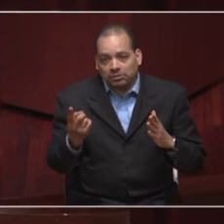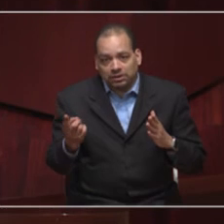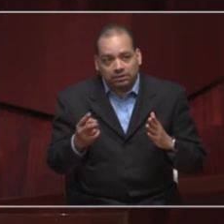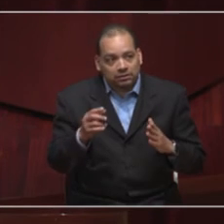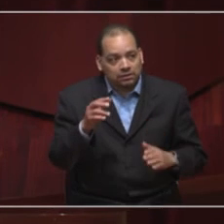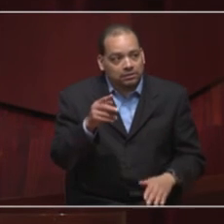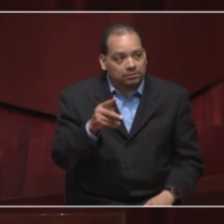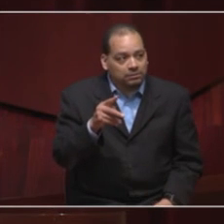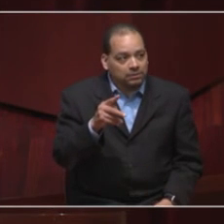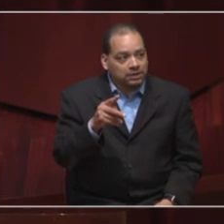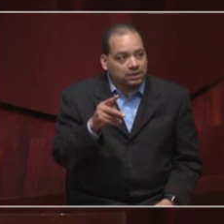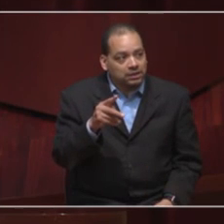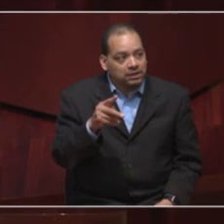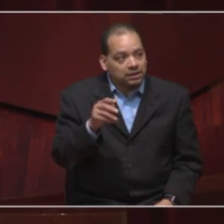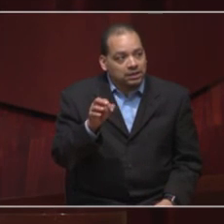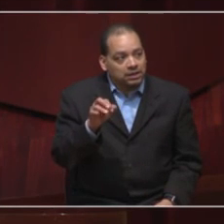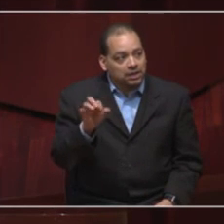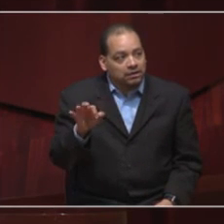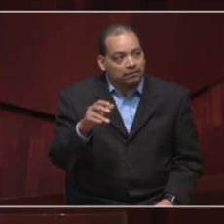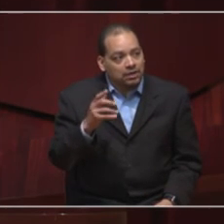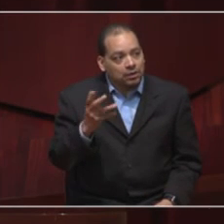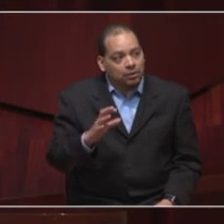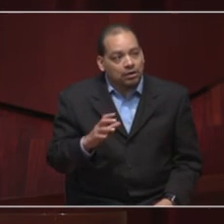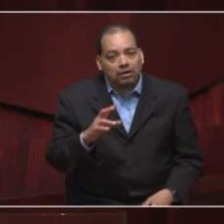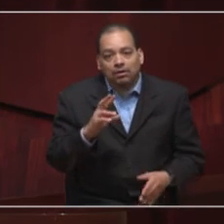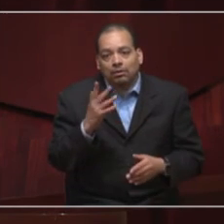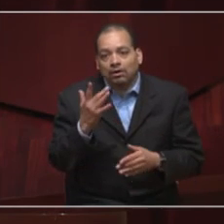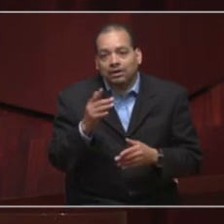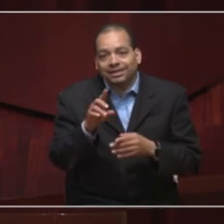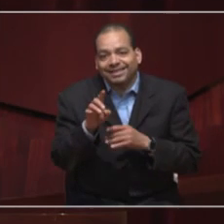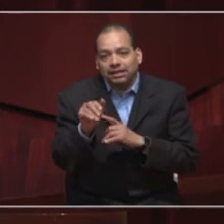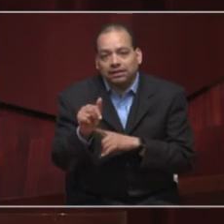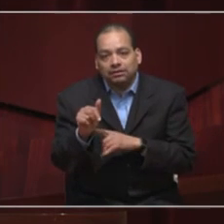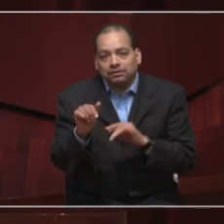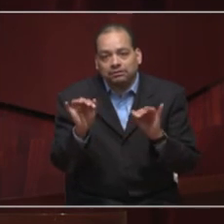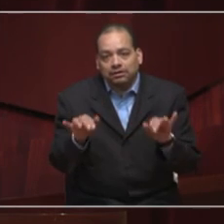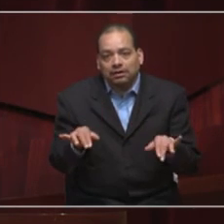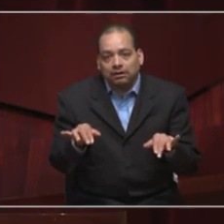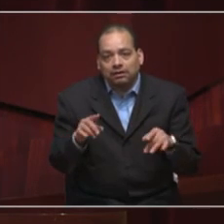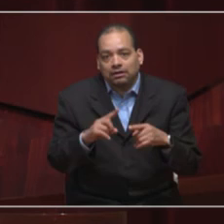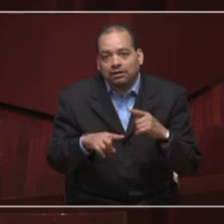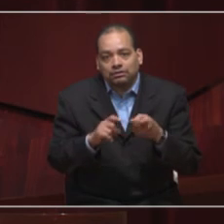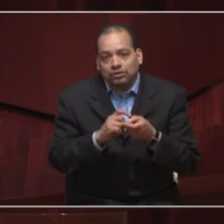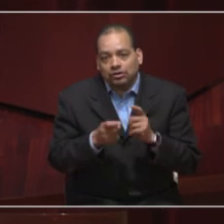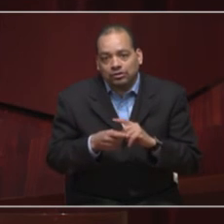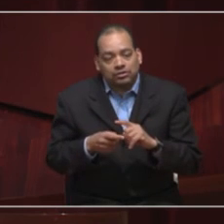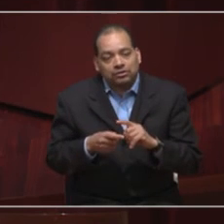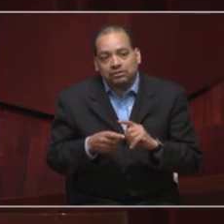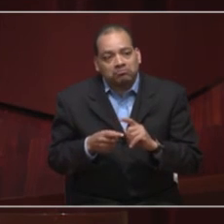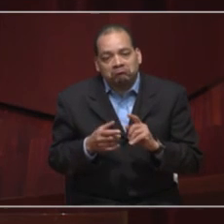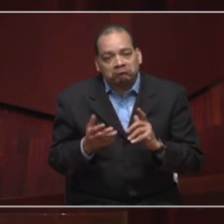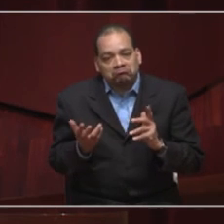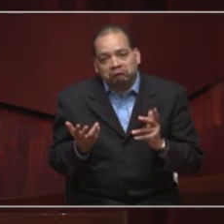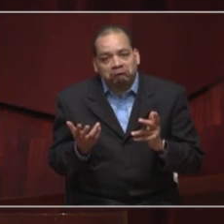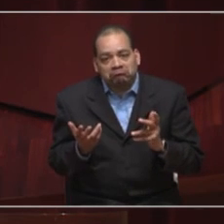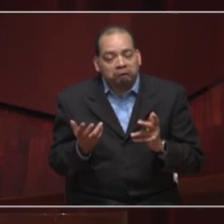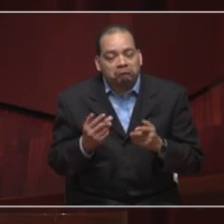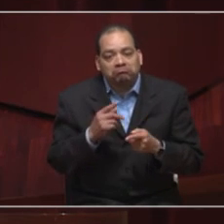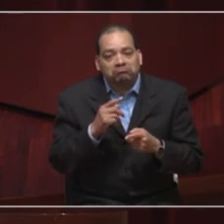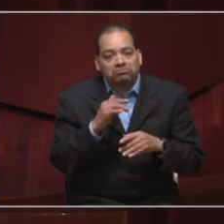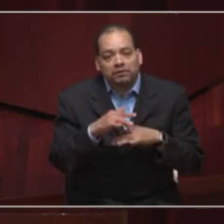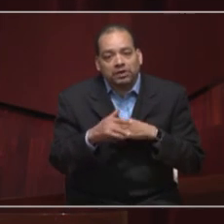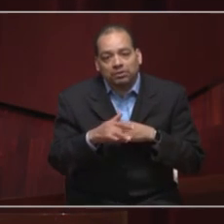I don't want to go PDF because then you can't massage the data that way. So it's on the books. It's just not. We just don't have it available